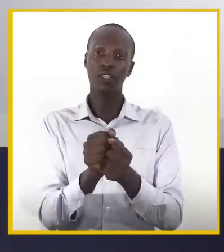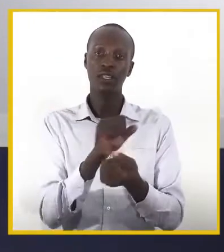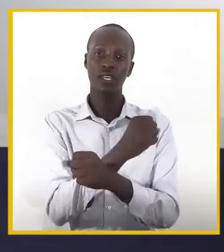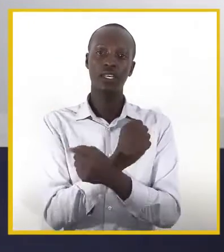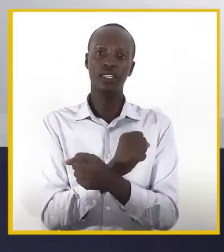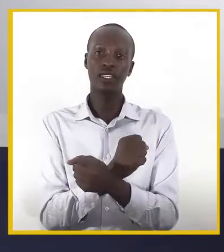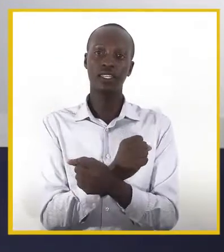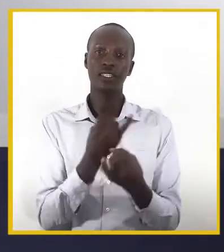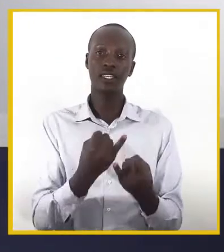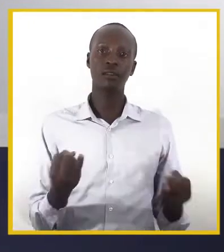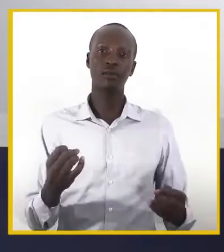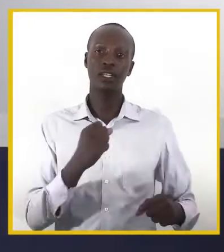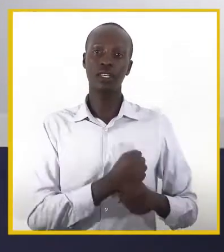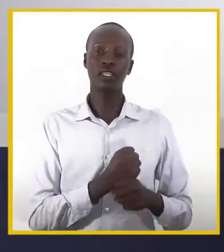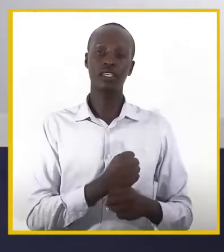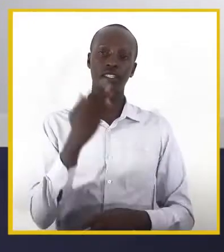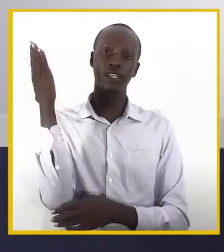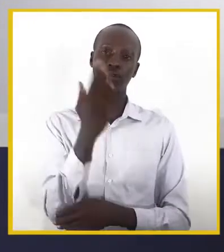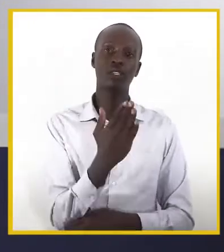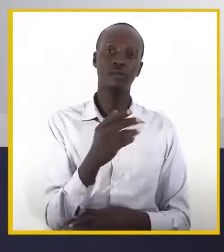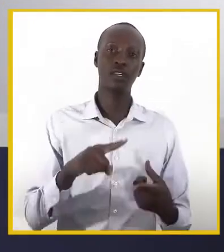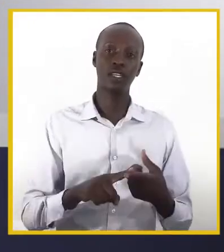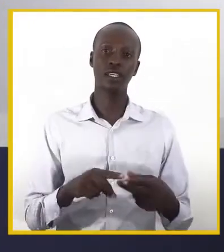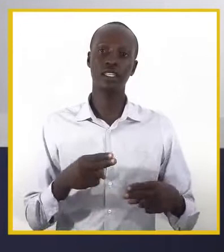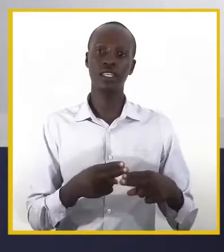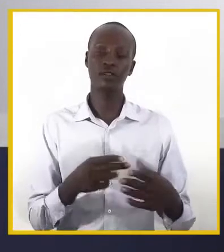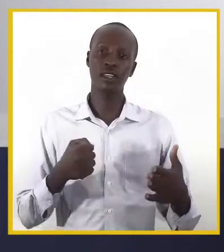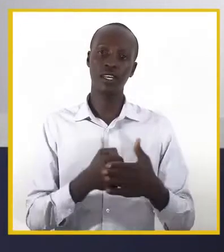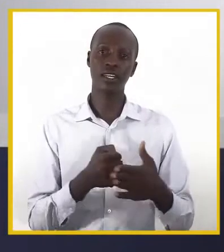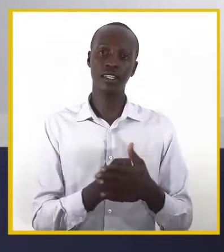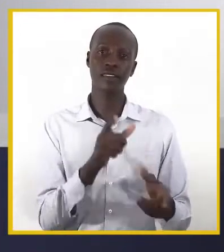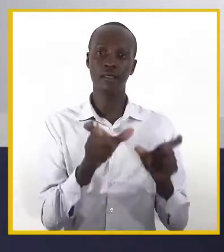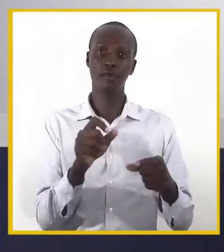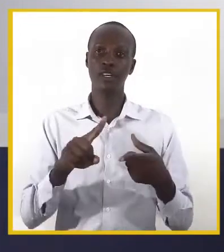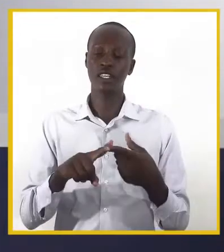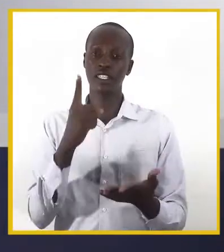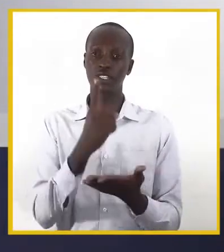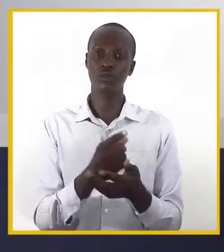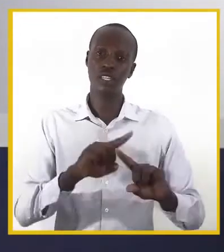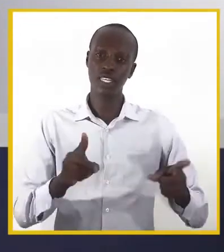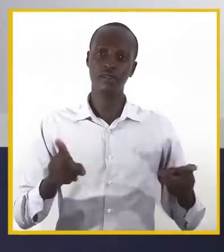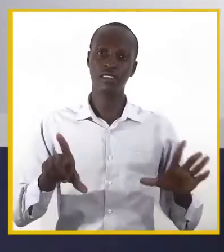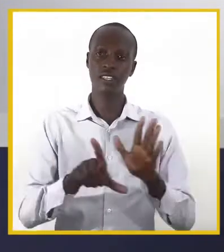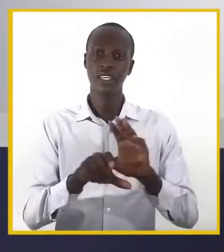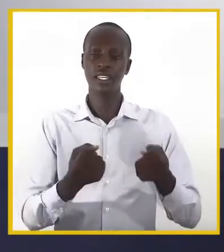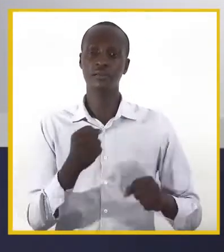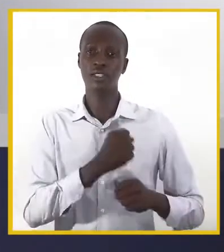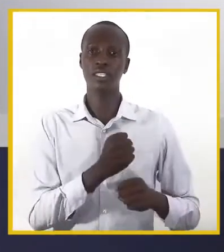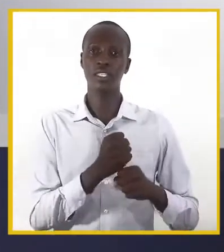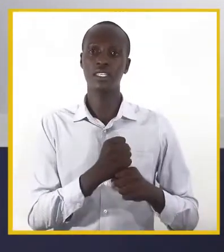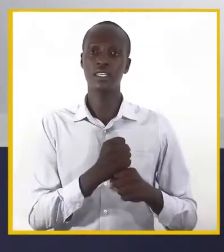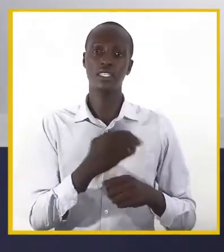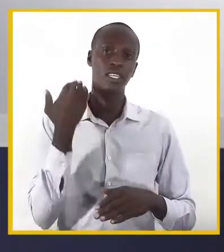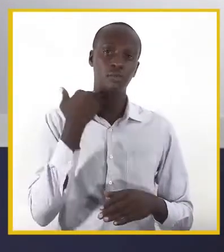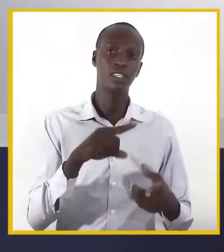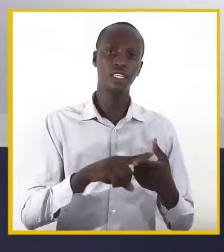weapons such as machetes, knob carries and knives, attacking people and committing various crimes such as murder,